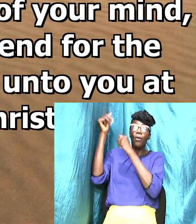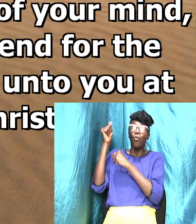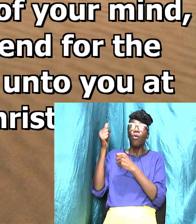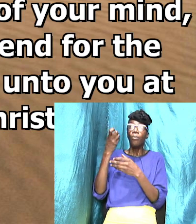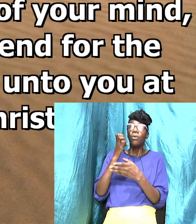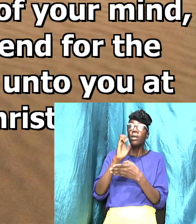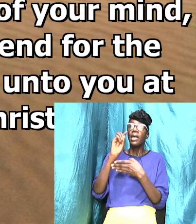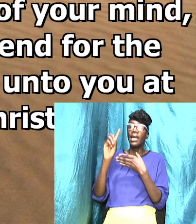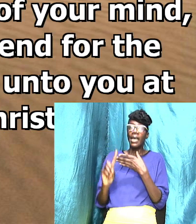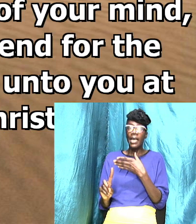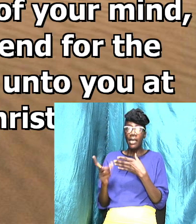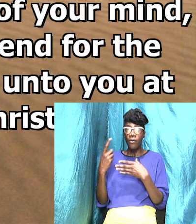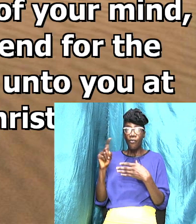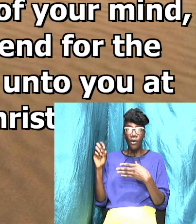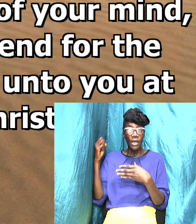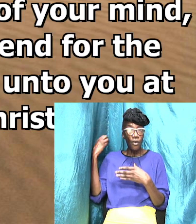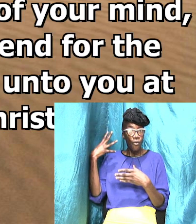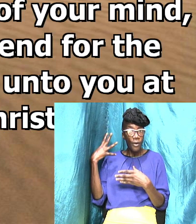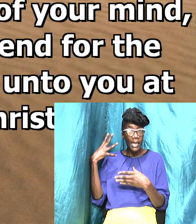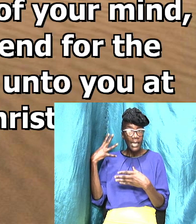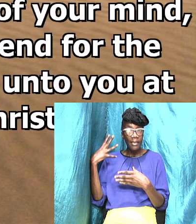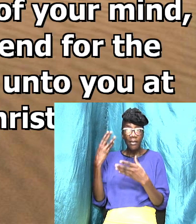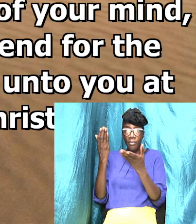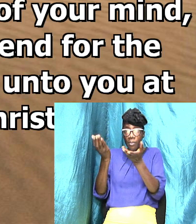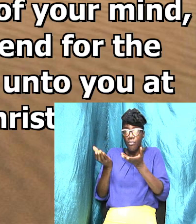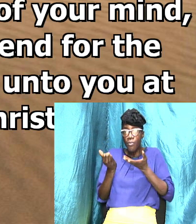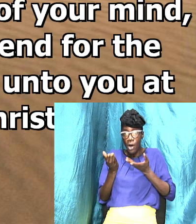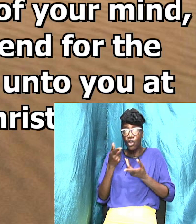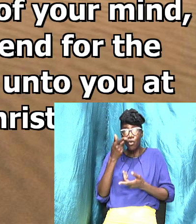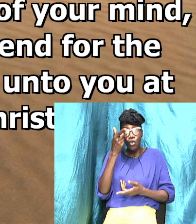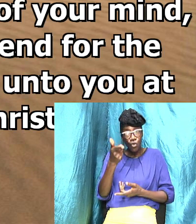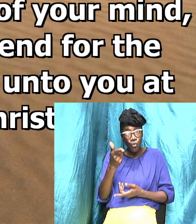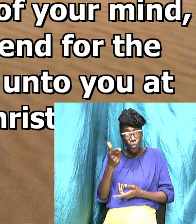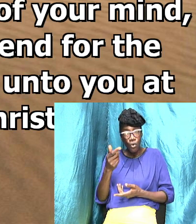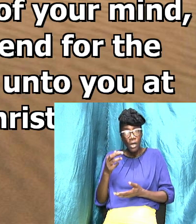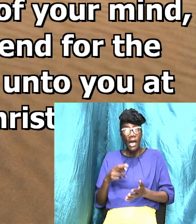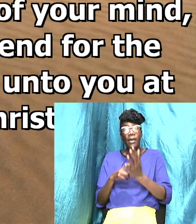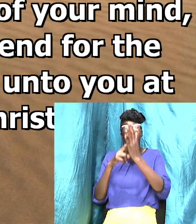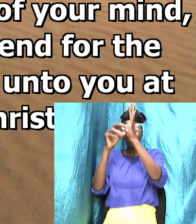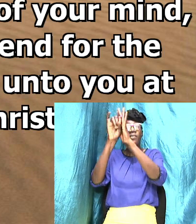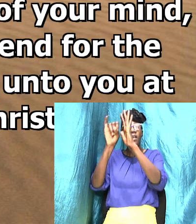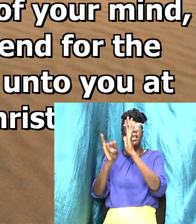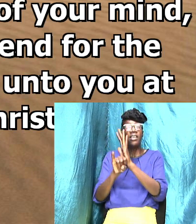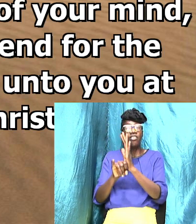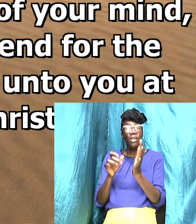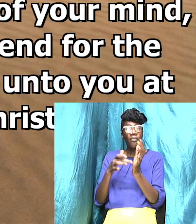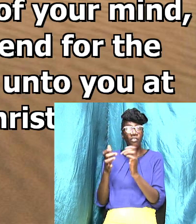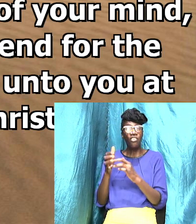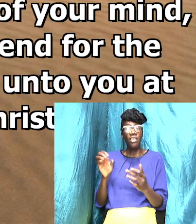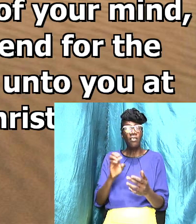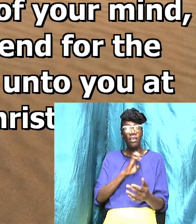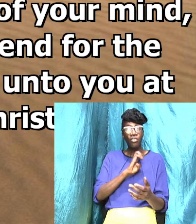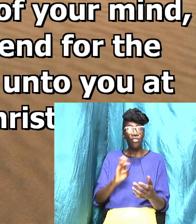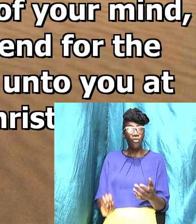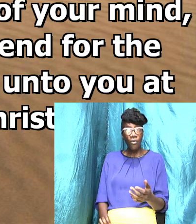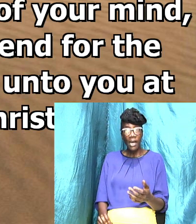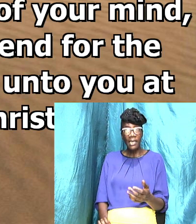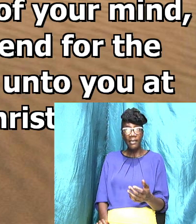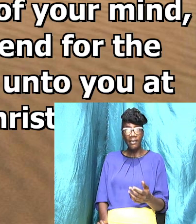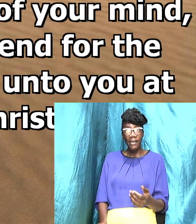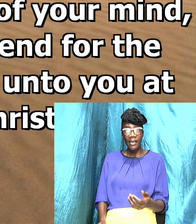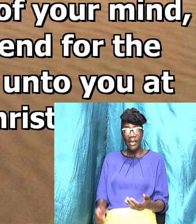end for the grace that is to be brought unto you at the revelation of Jesus Christ. As